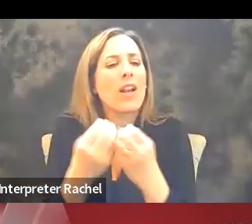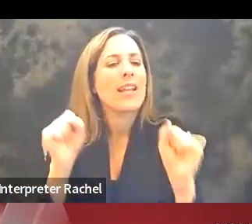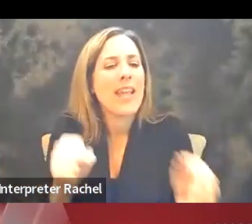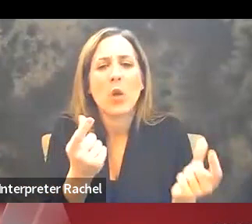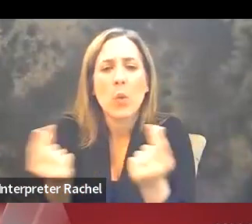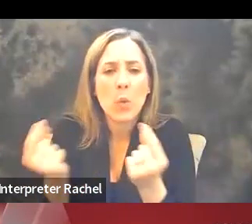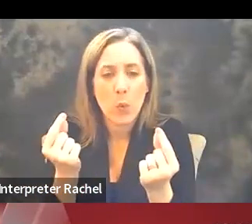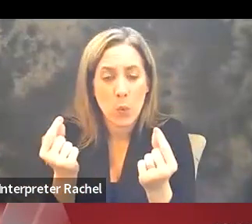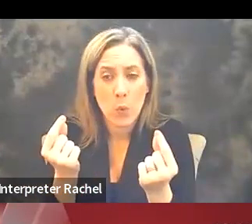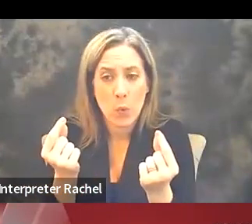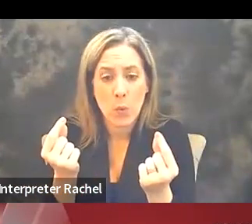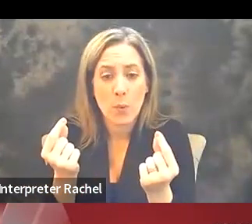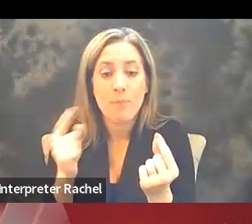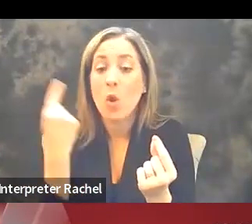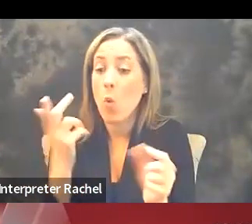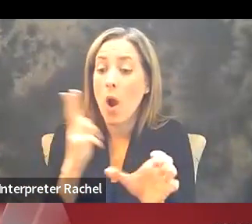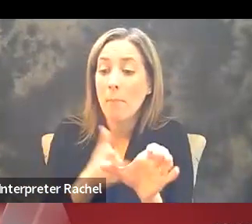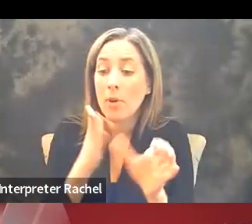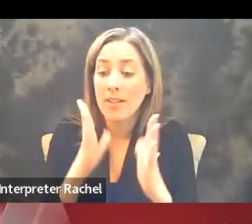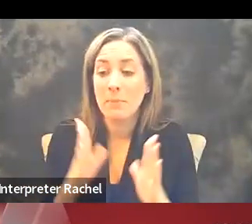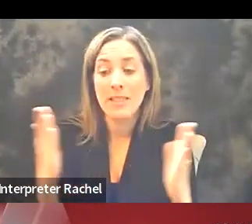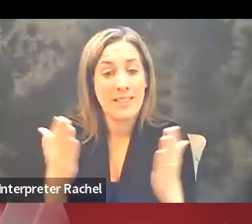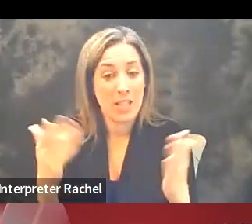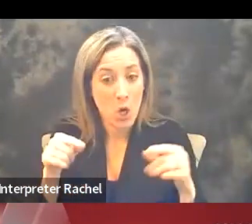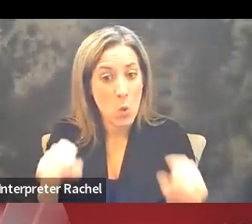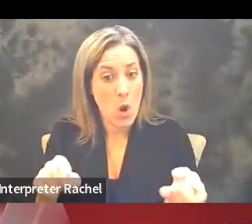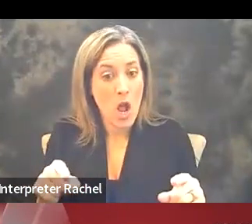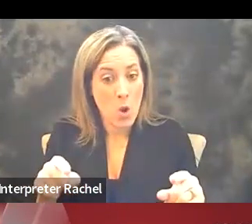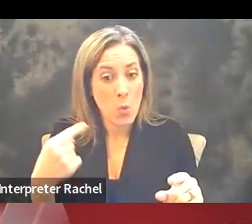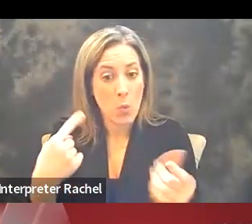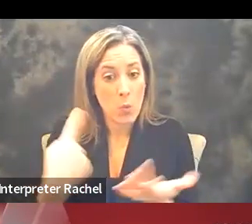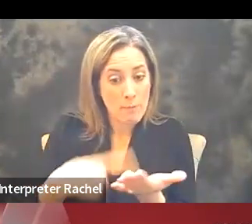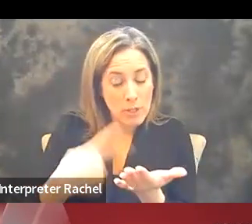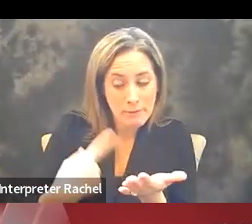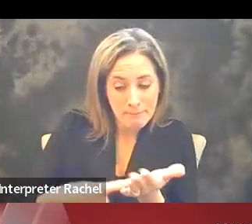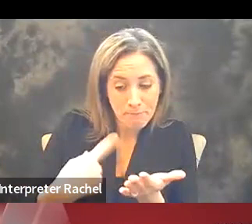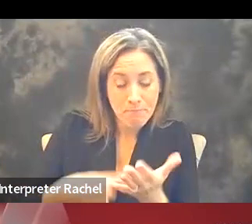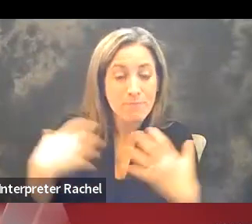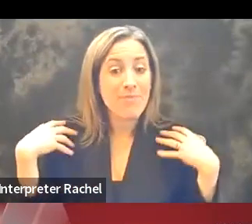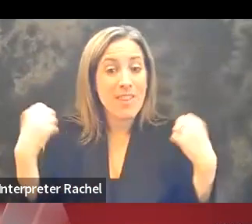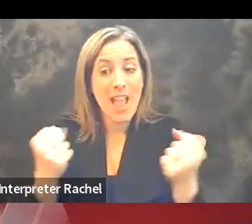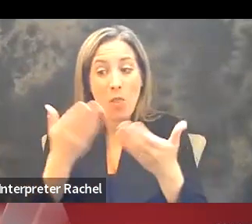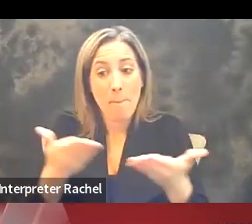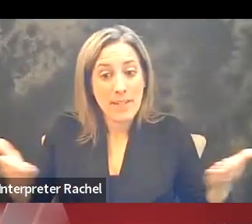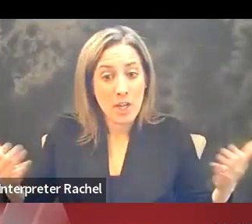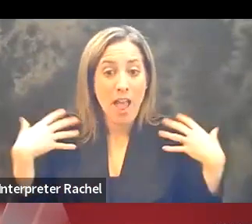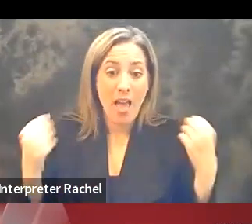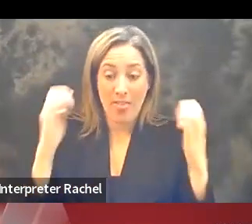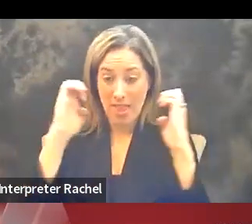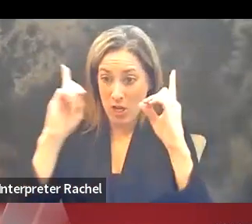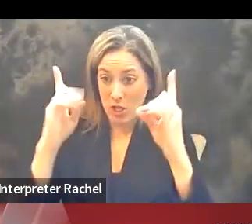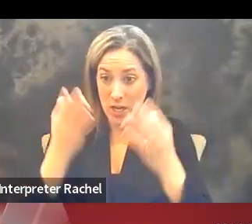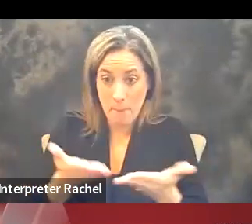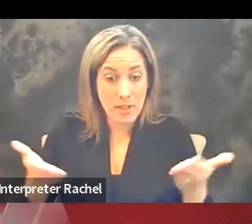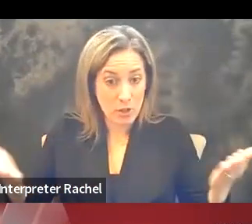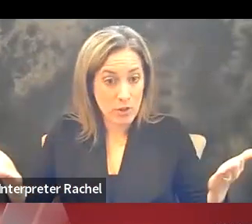do? There's actually one of our participants here that, as we were talking about health materials, health education materials that are out